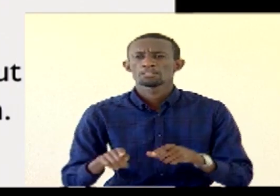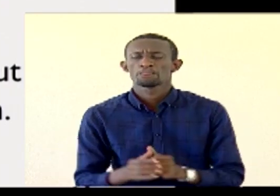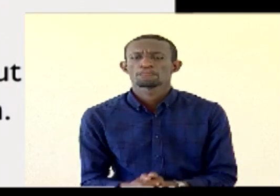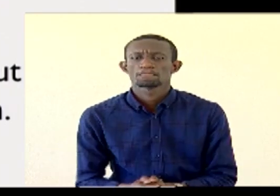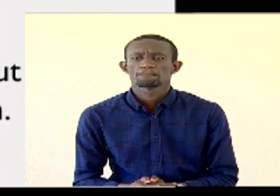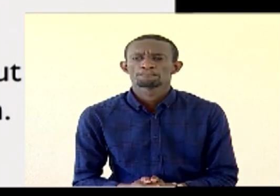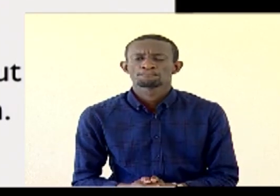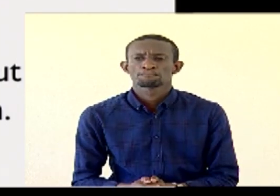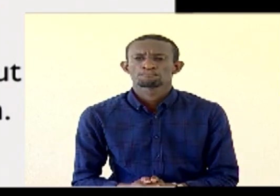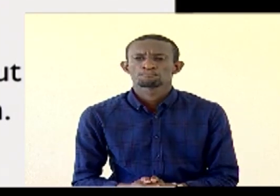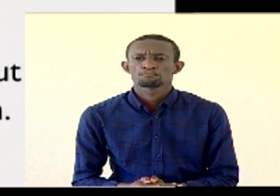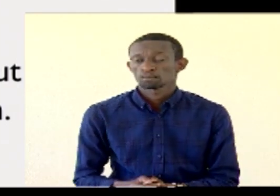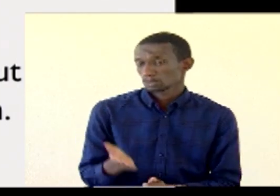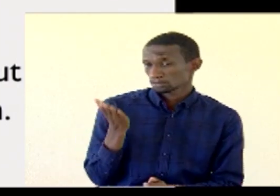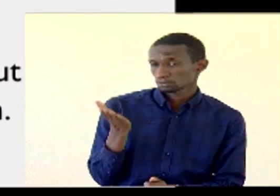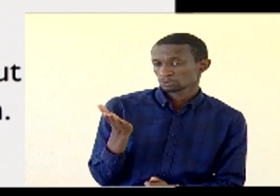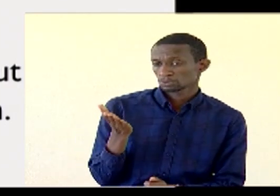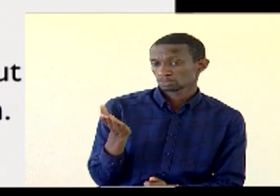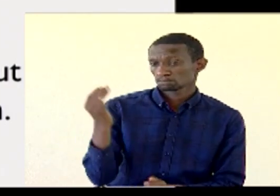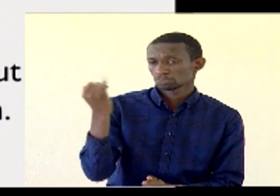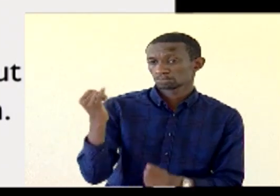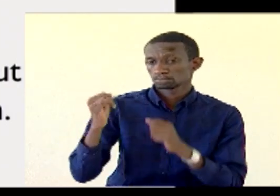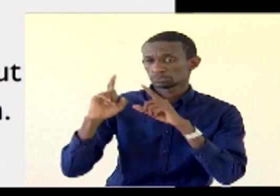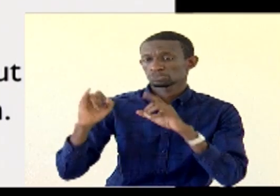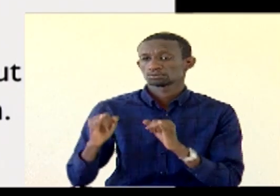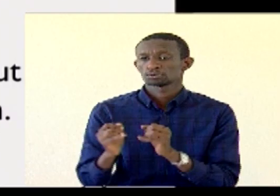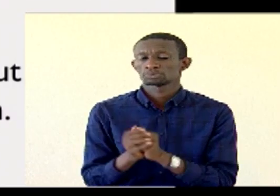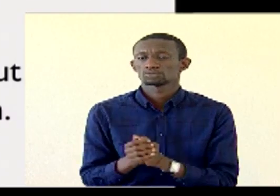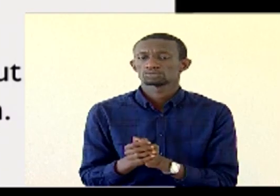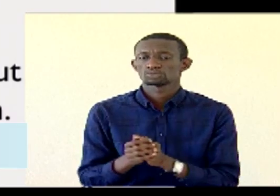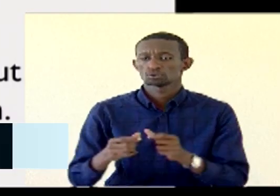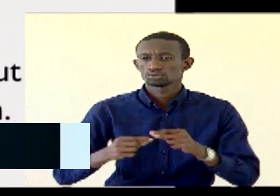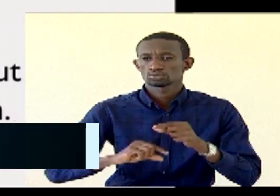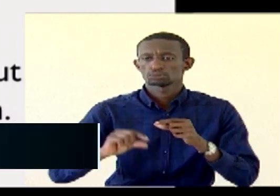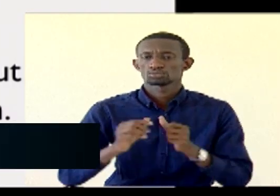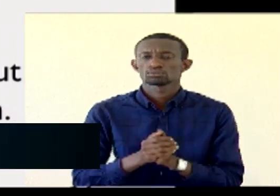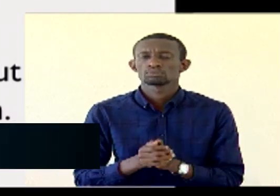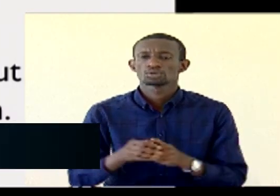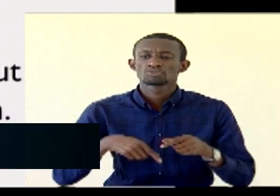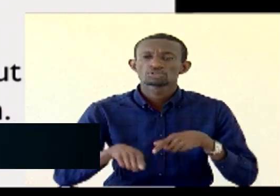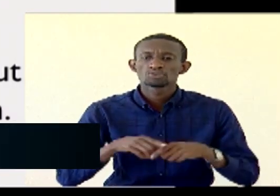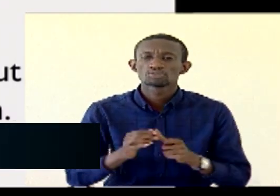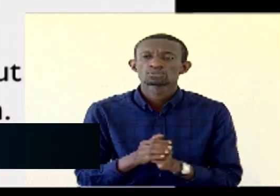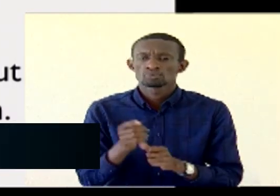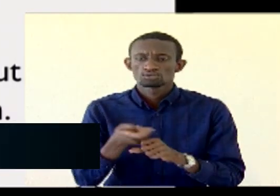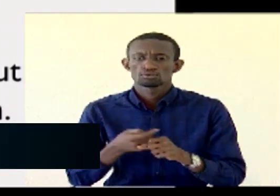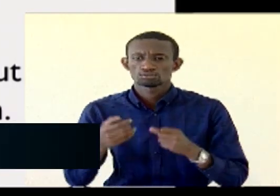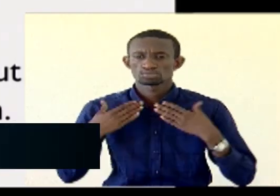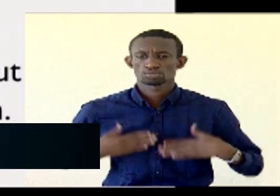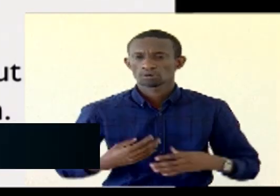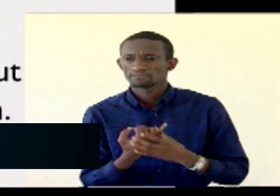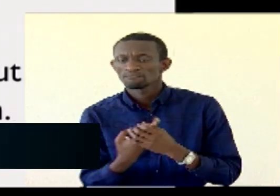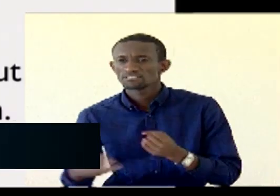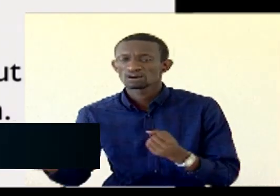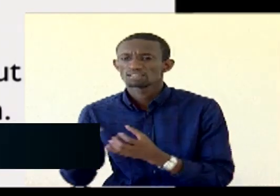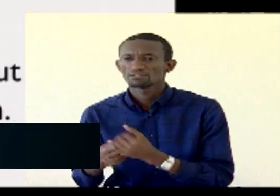of urine from the bladder through the urethra and out of the body is referred to as